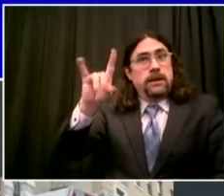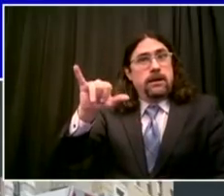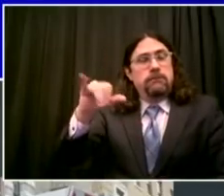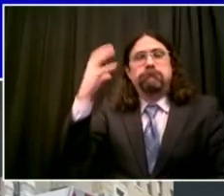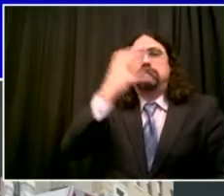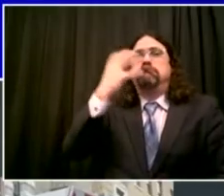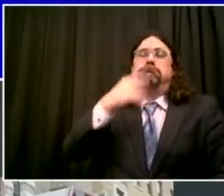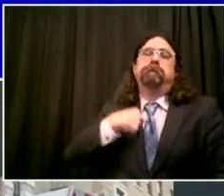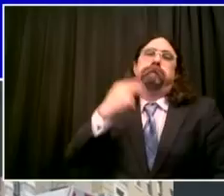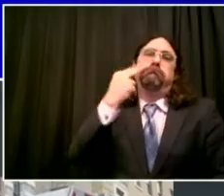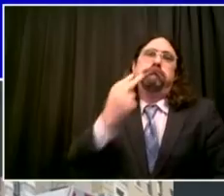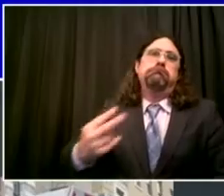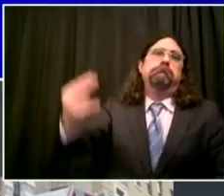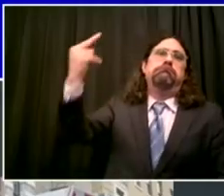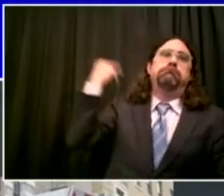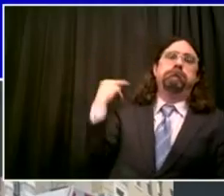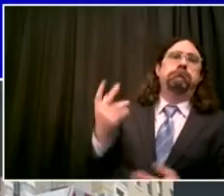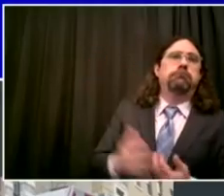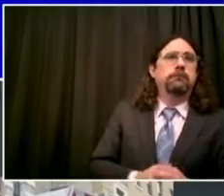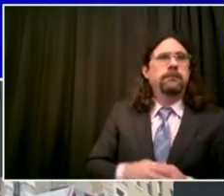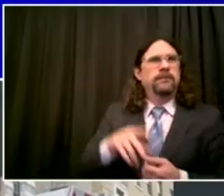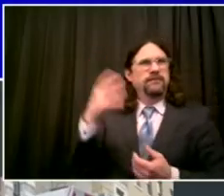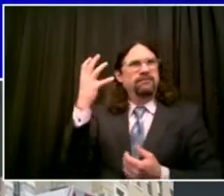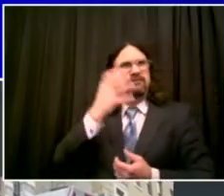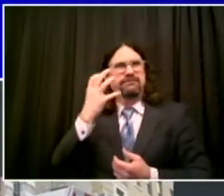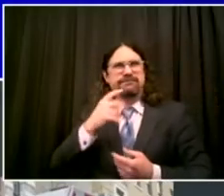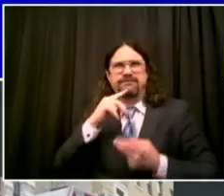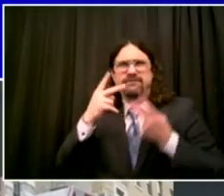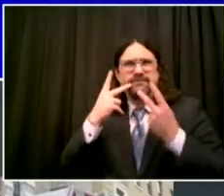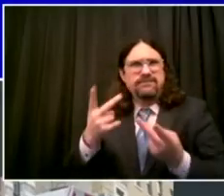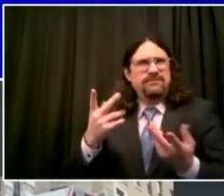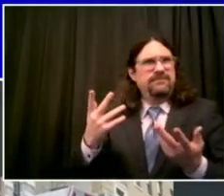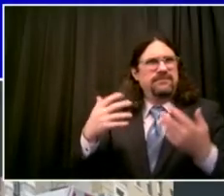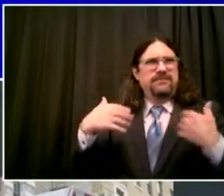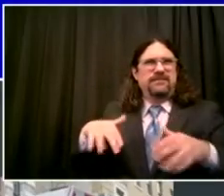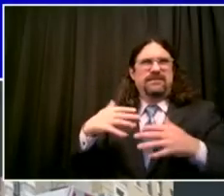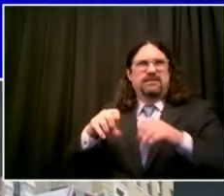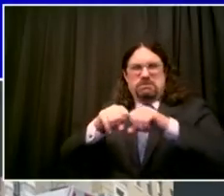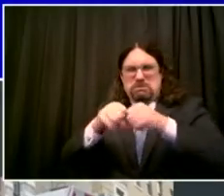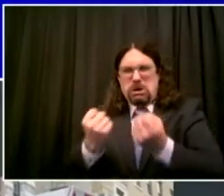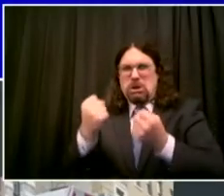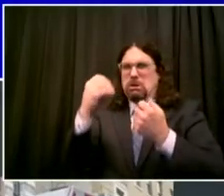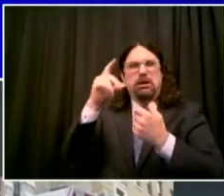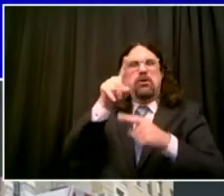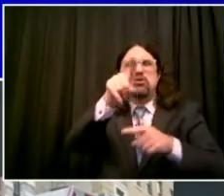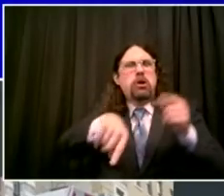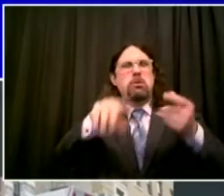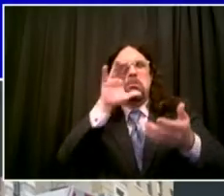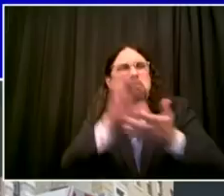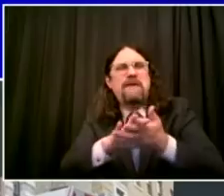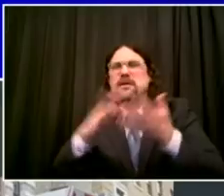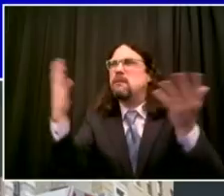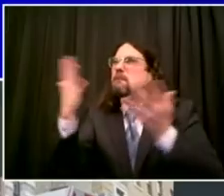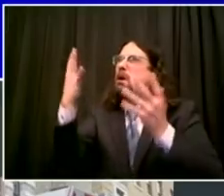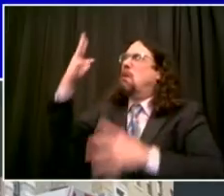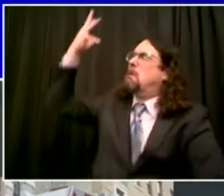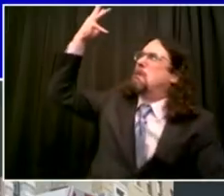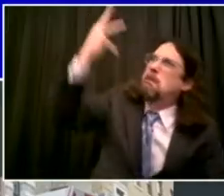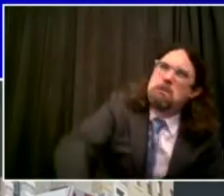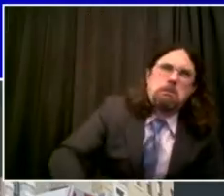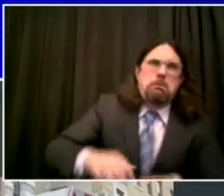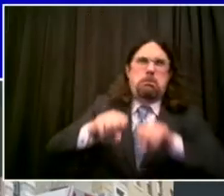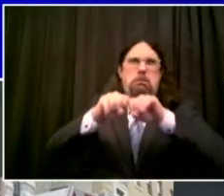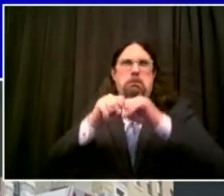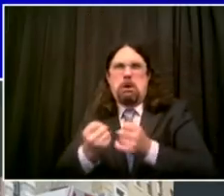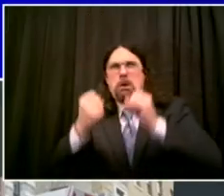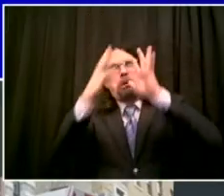that were no longer a part of their life, the things that were broken and destroyed, and let them start over. And every time sanitation showed up, people had an